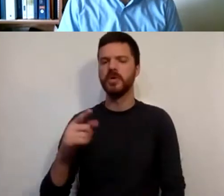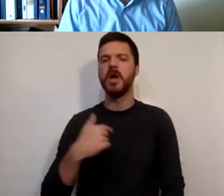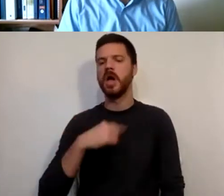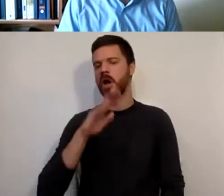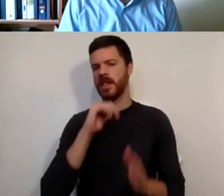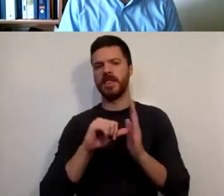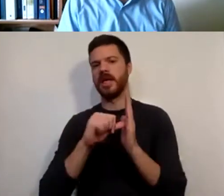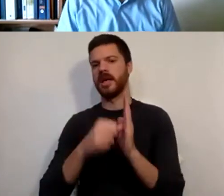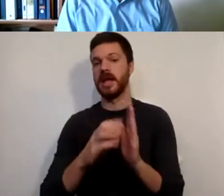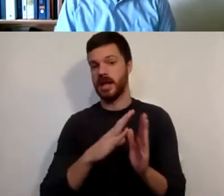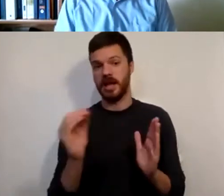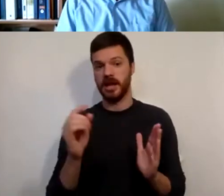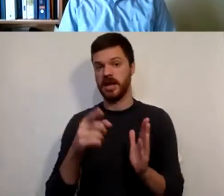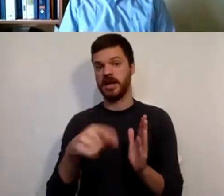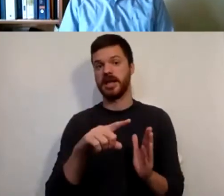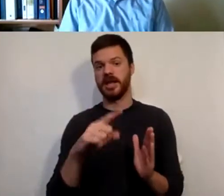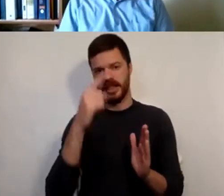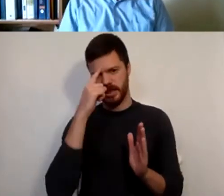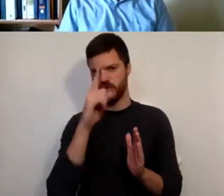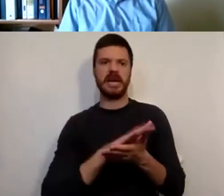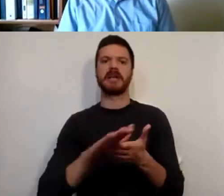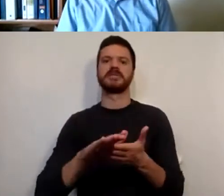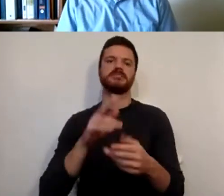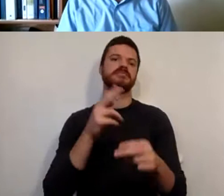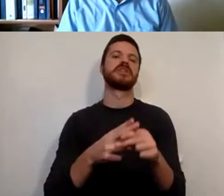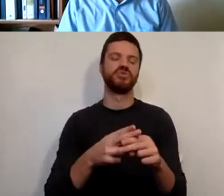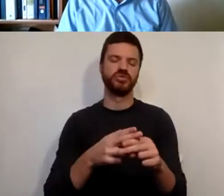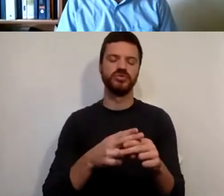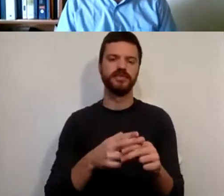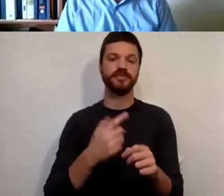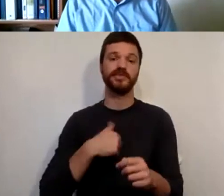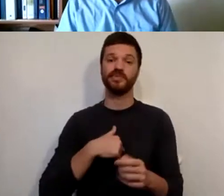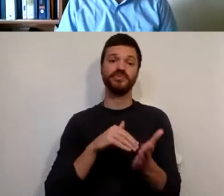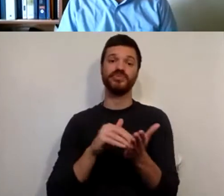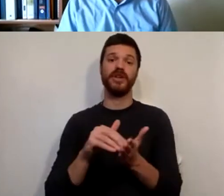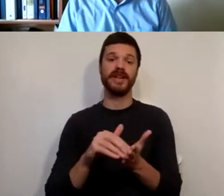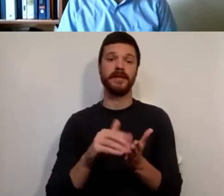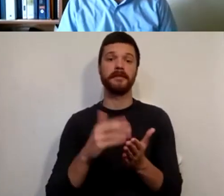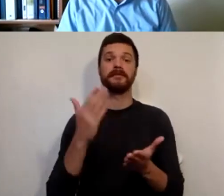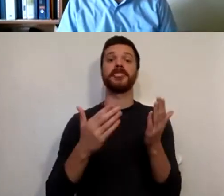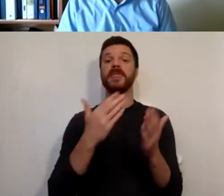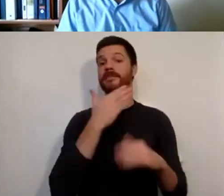you just hit nicely, Andrew, is the fact that we often don't, we might do a better job